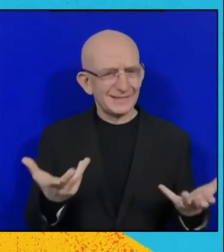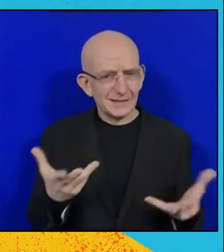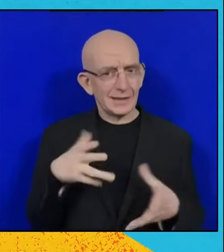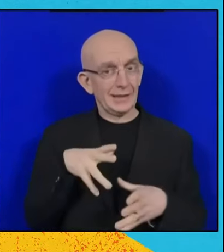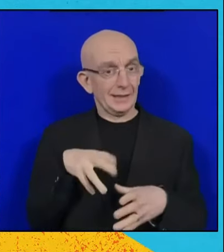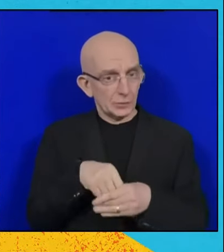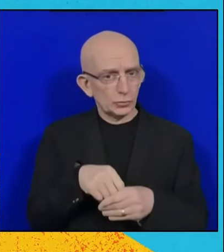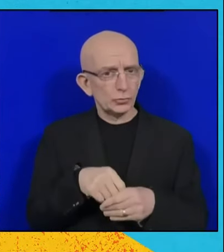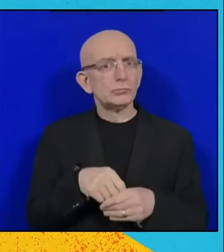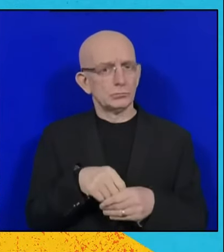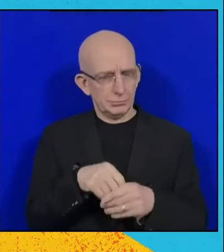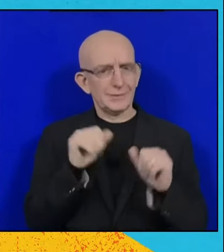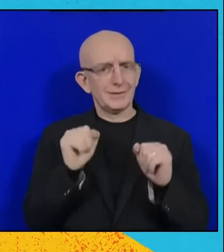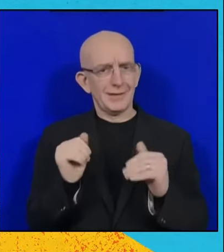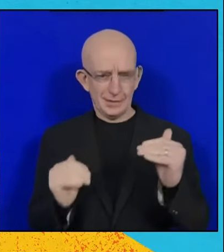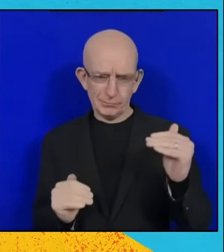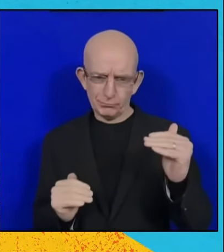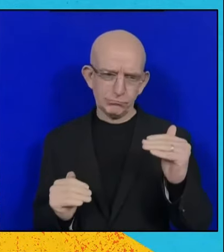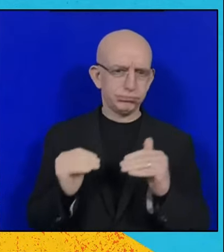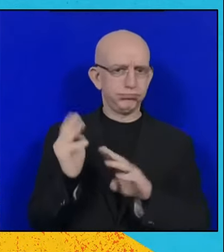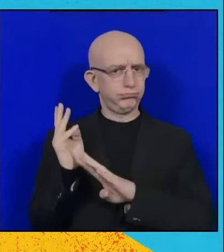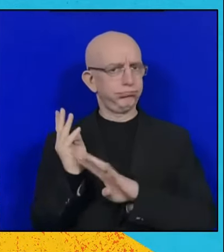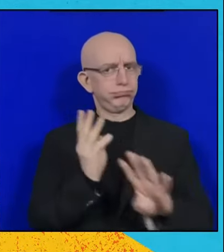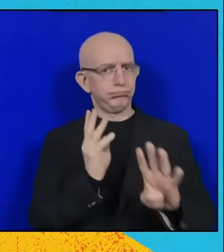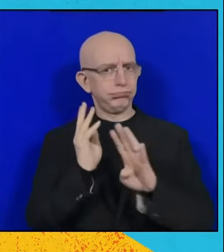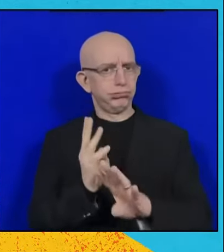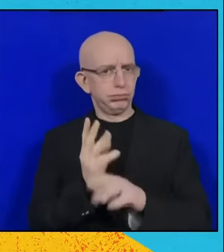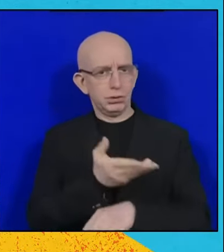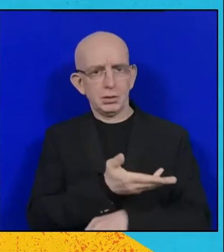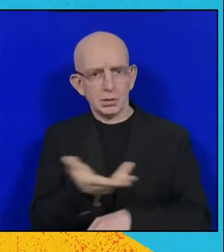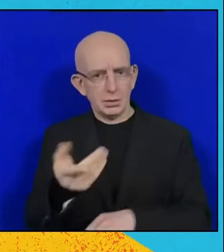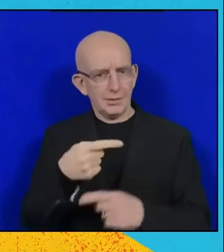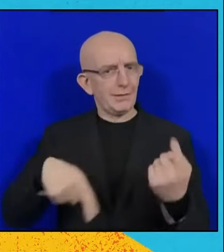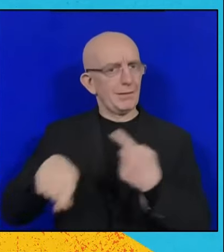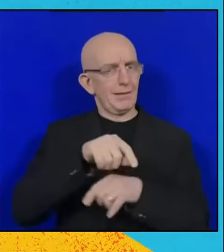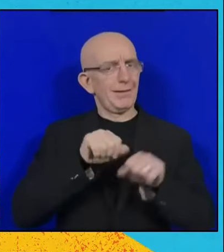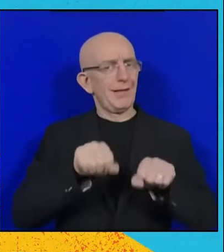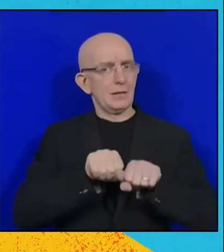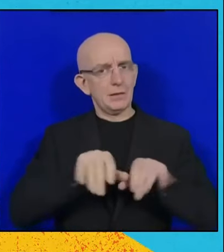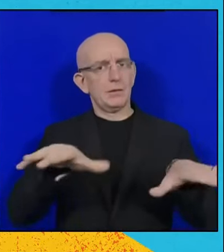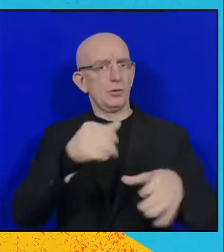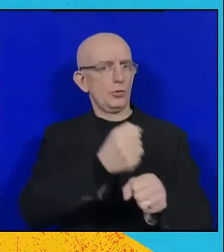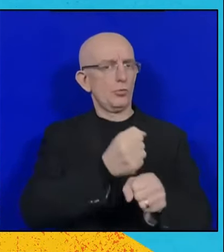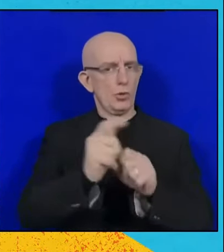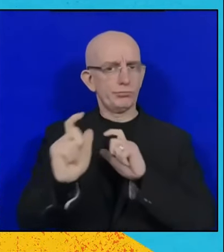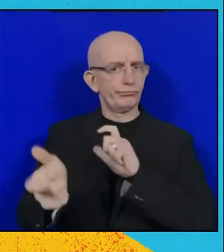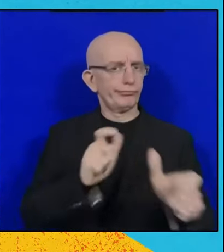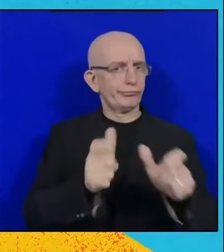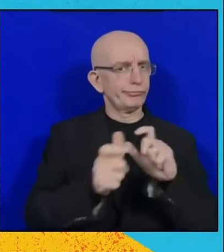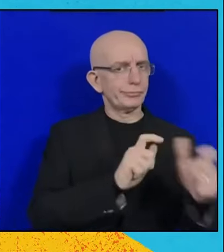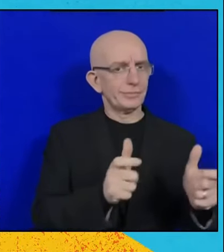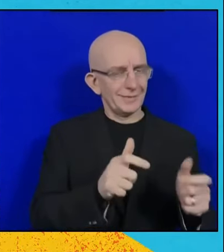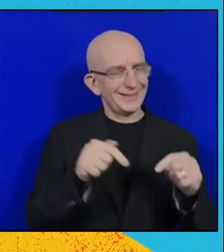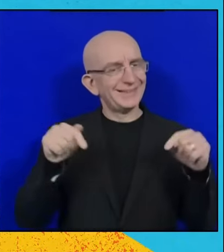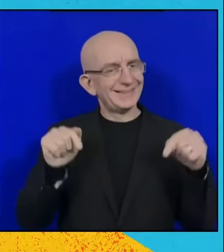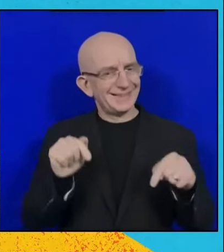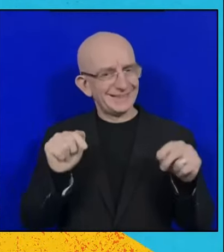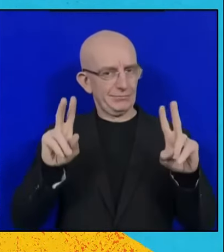by inclusion, because inclusion is a paradigm that we have to follow in terms